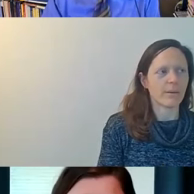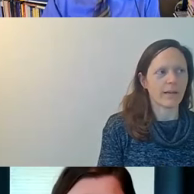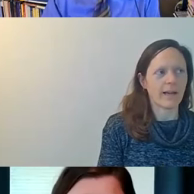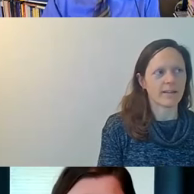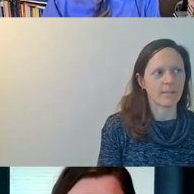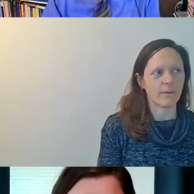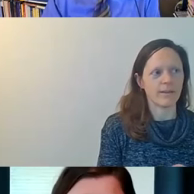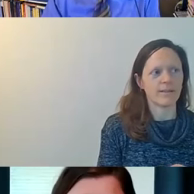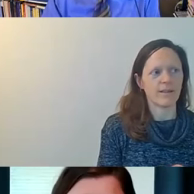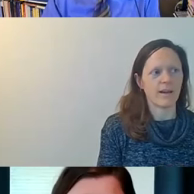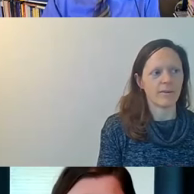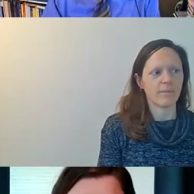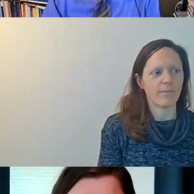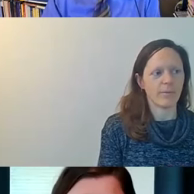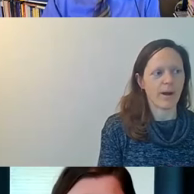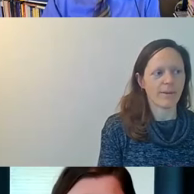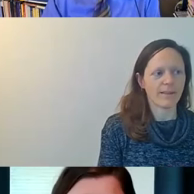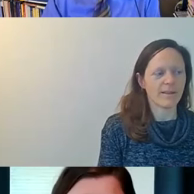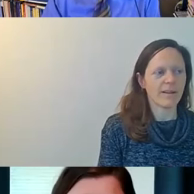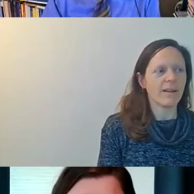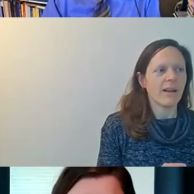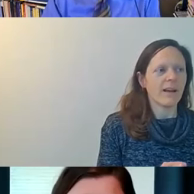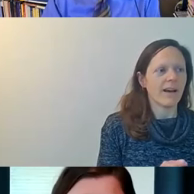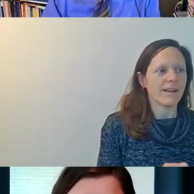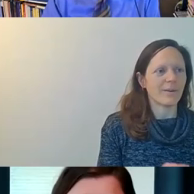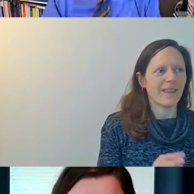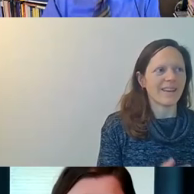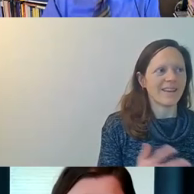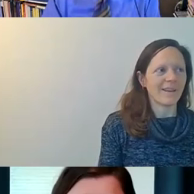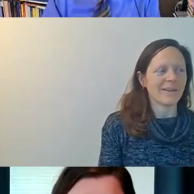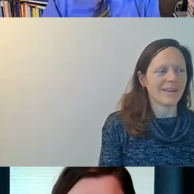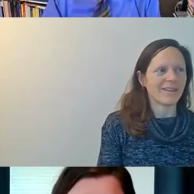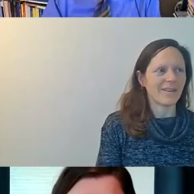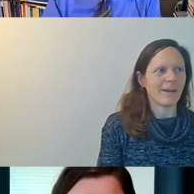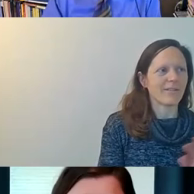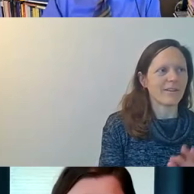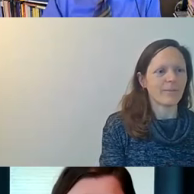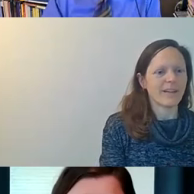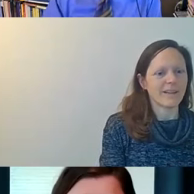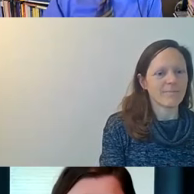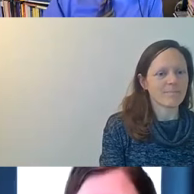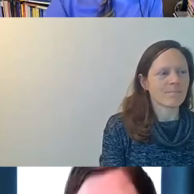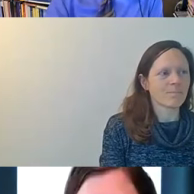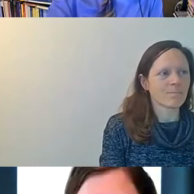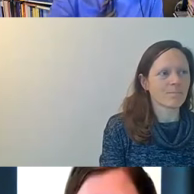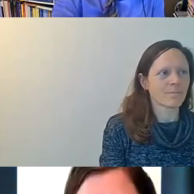well as public access points for broadband. So with that, thank you, and I'll turn it back over to Brianna.